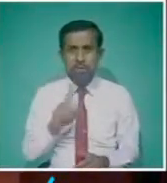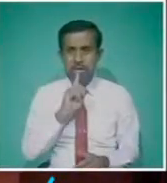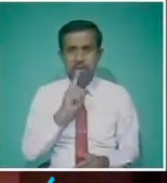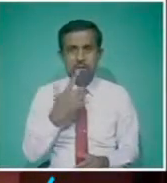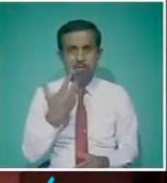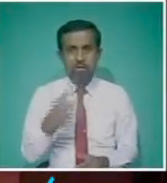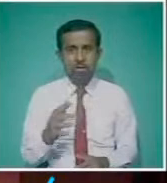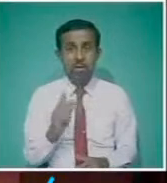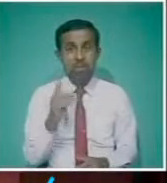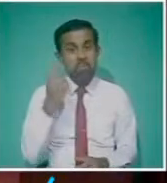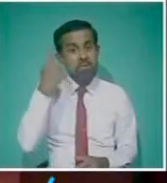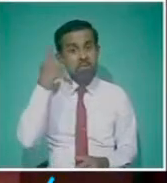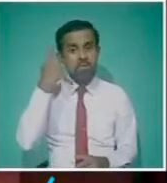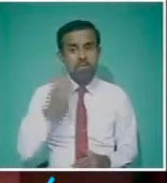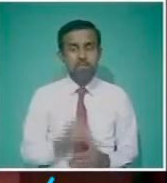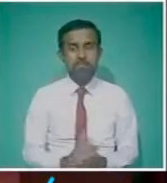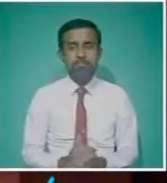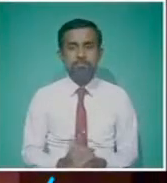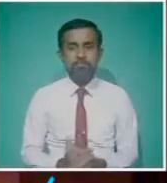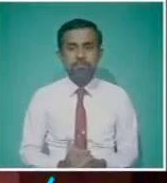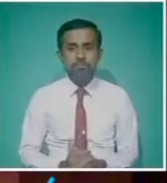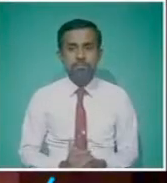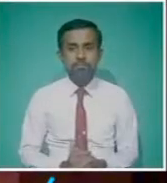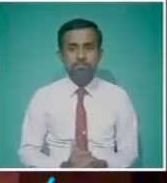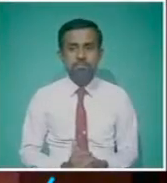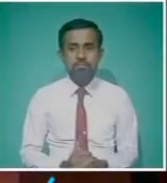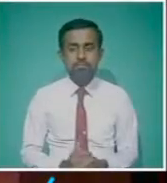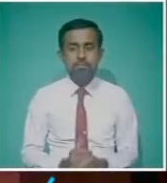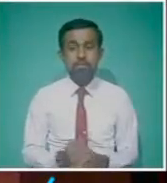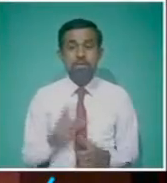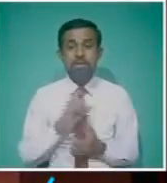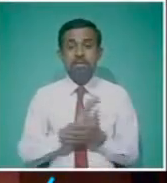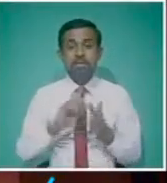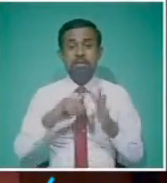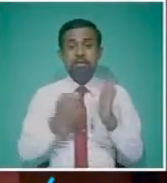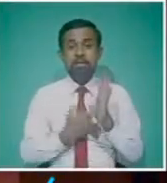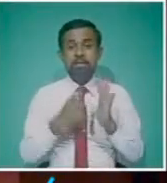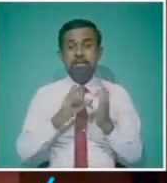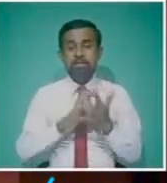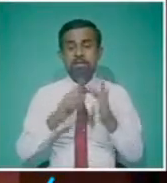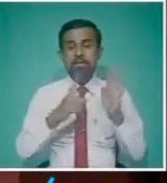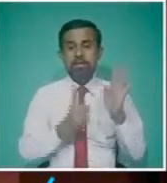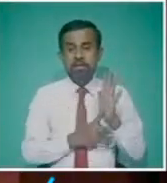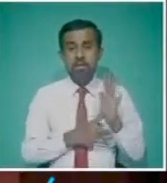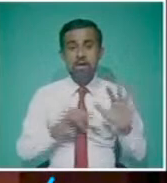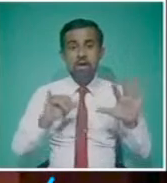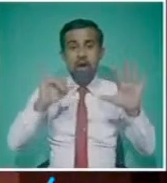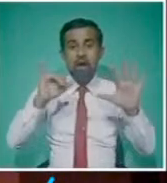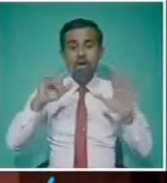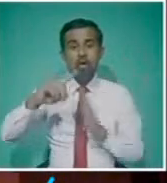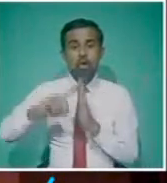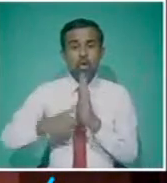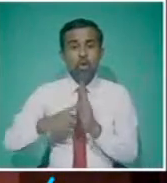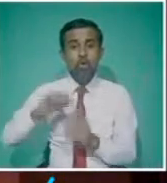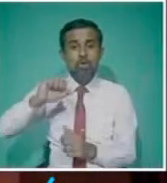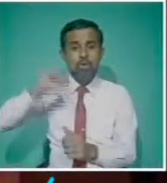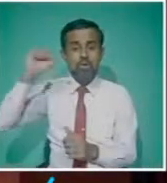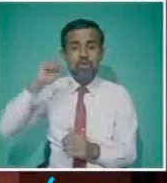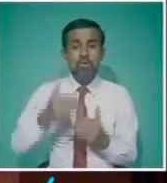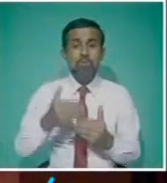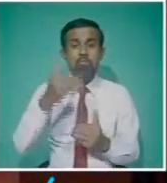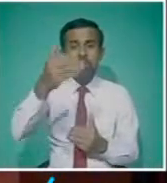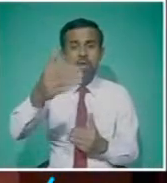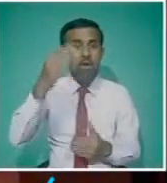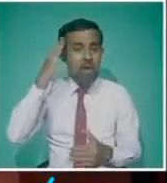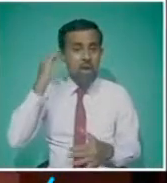Winston Churchill joined the royal family, including King George VI and the future Queen Elizabeth II,